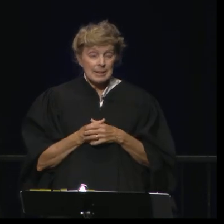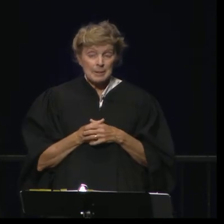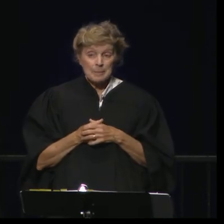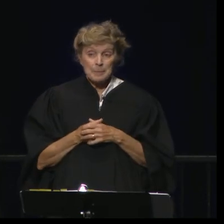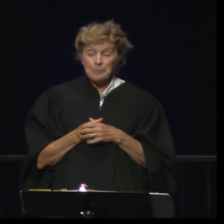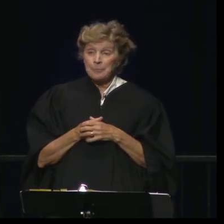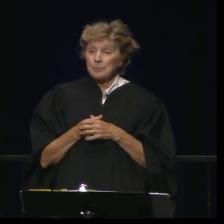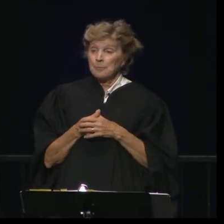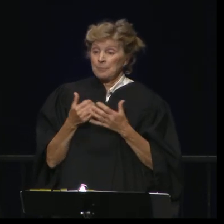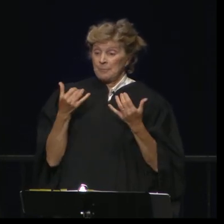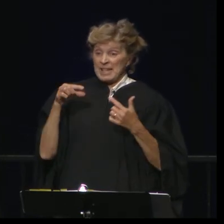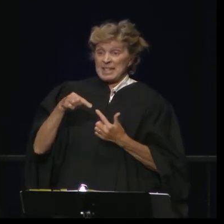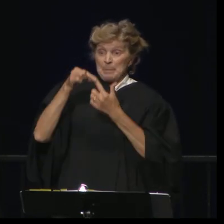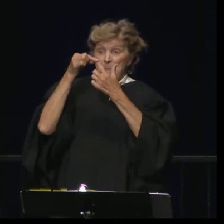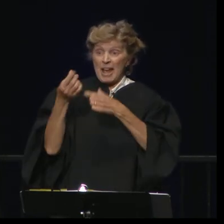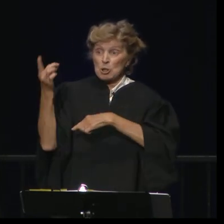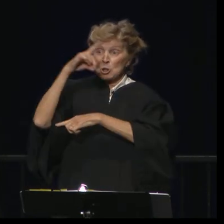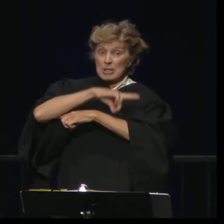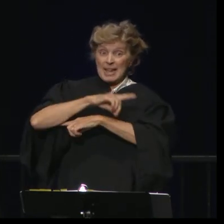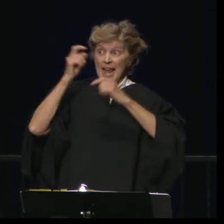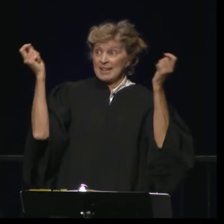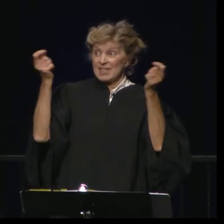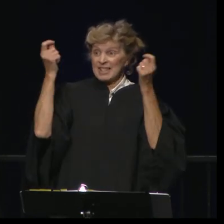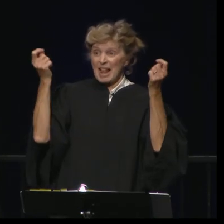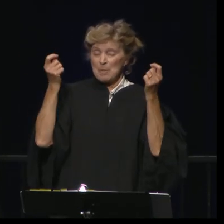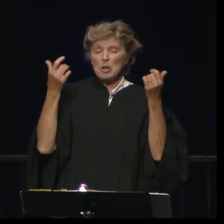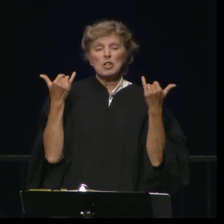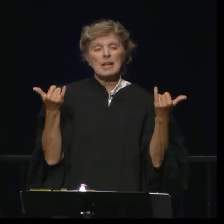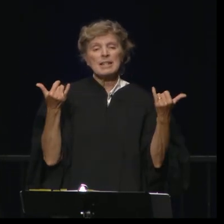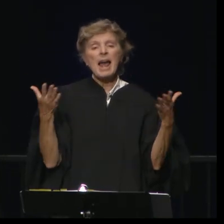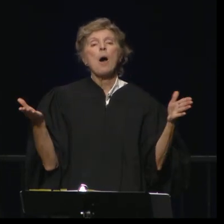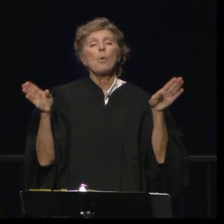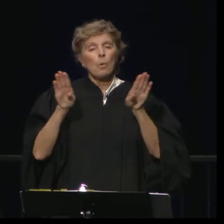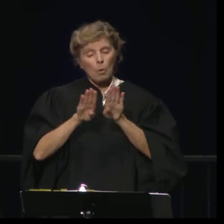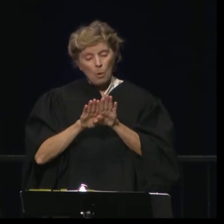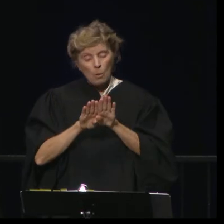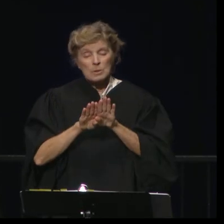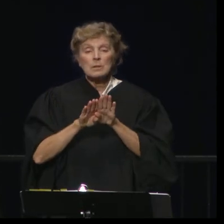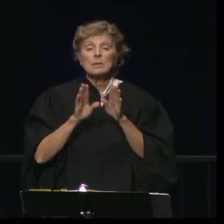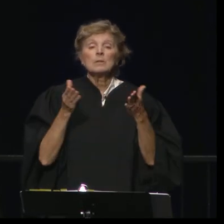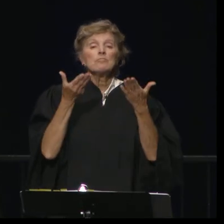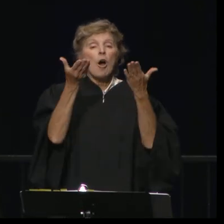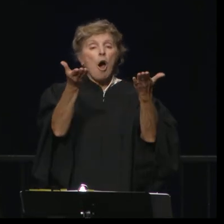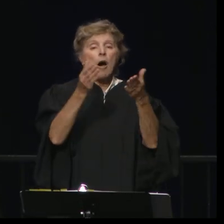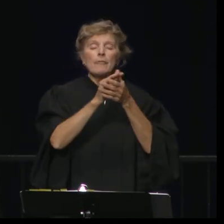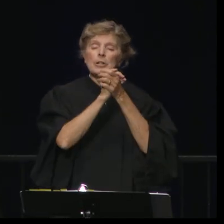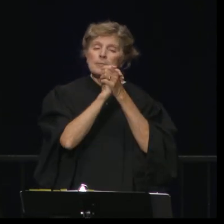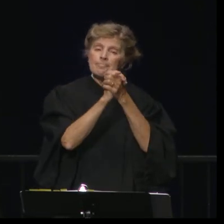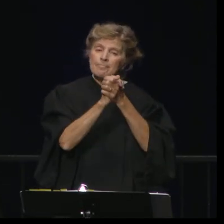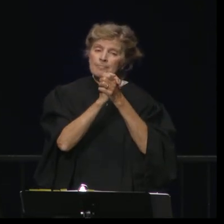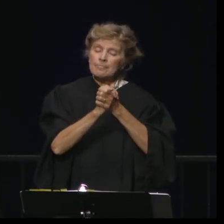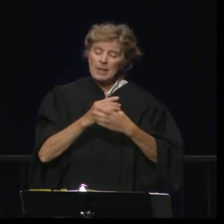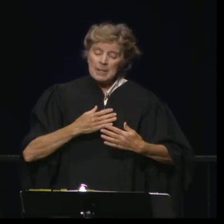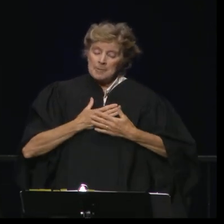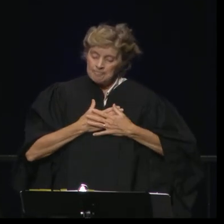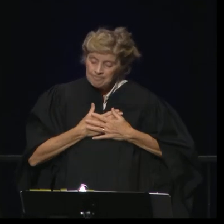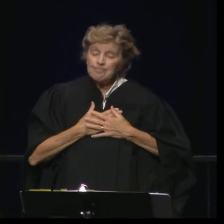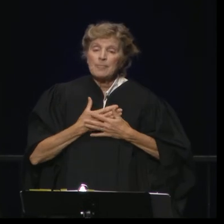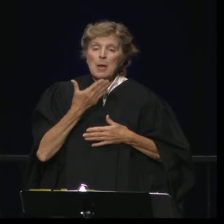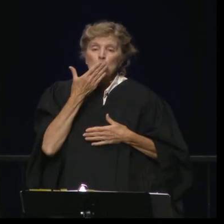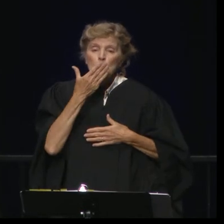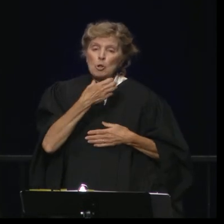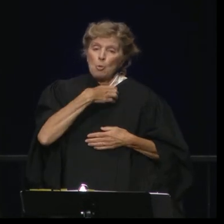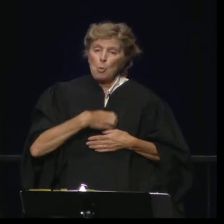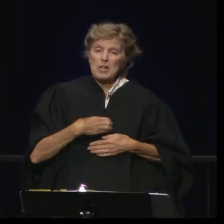On this special day of celebration, let me close by offering my congratulations and best wishes on the journey. Thank